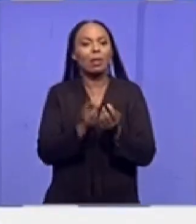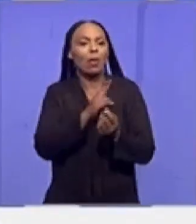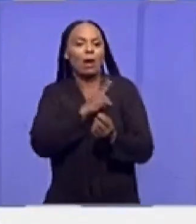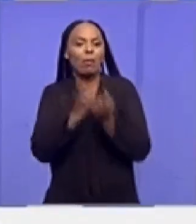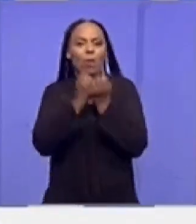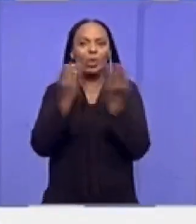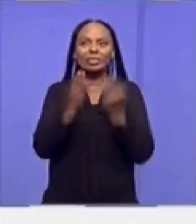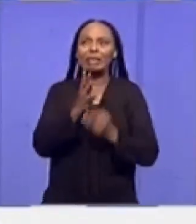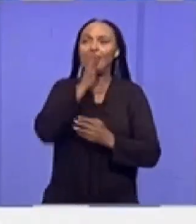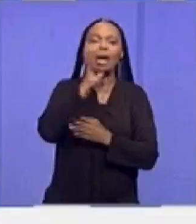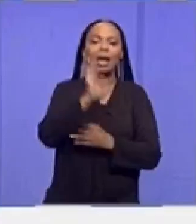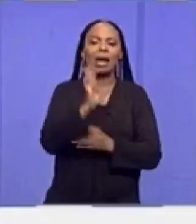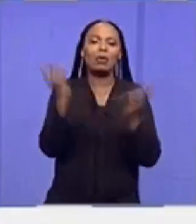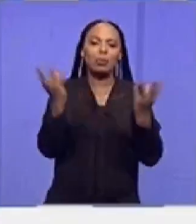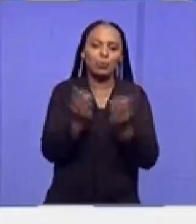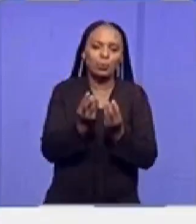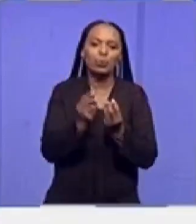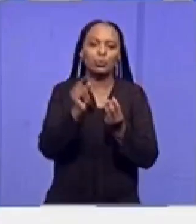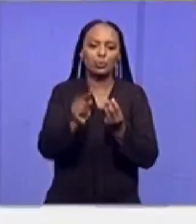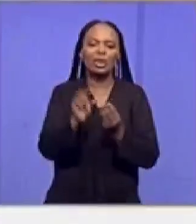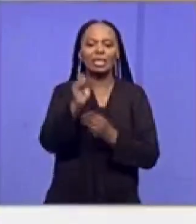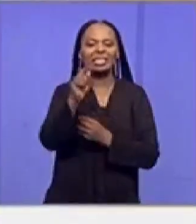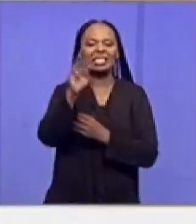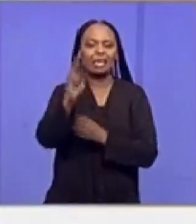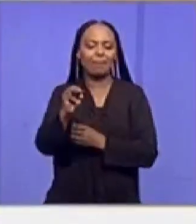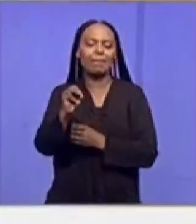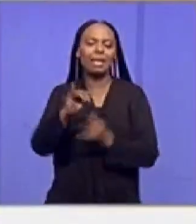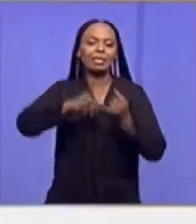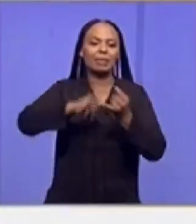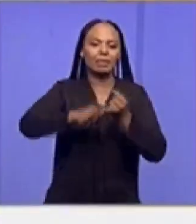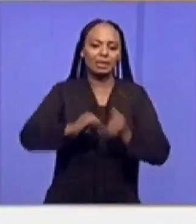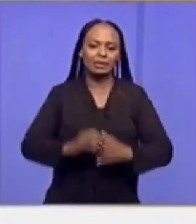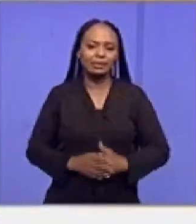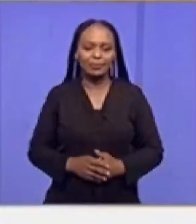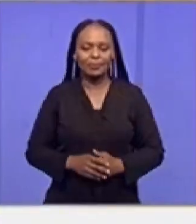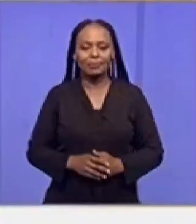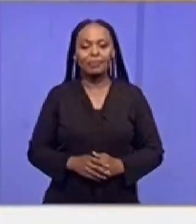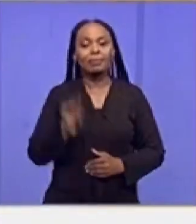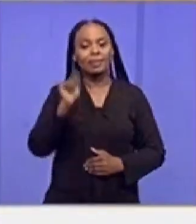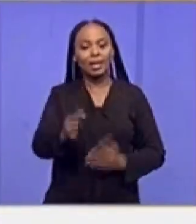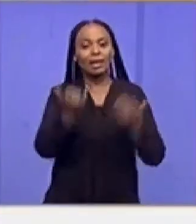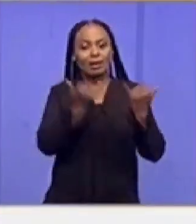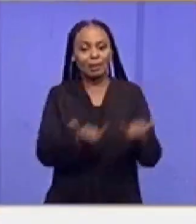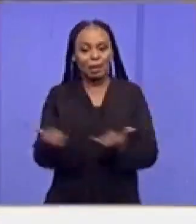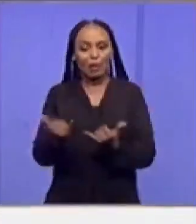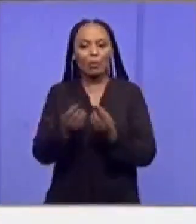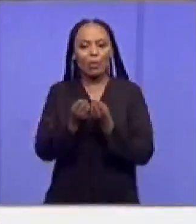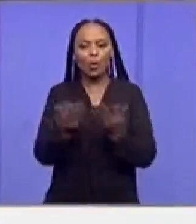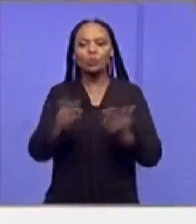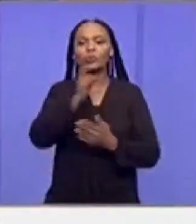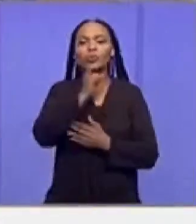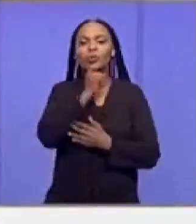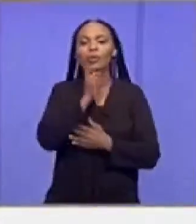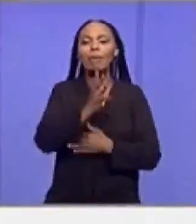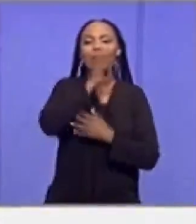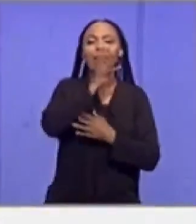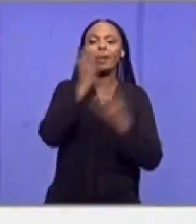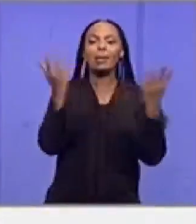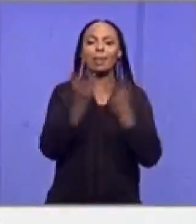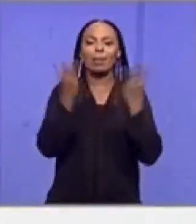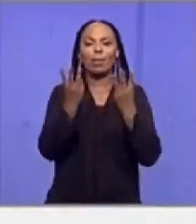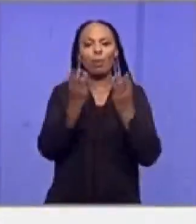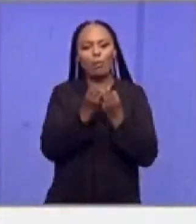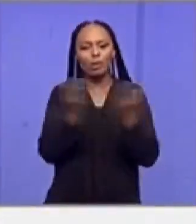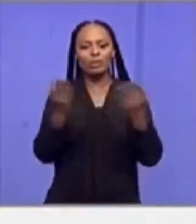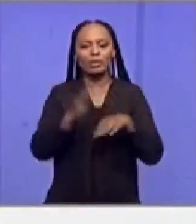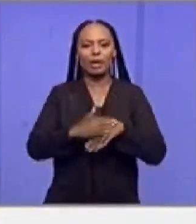women participating in the STEM sector. Tshepo ke ya gore diroboto tše di bonwe le go šomišwa ke batho ba bantši mo nakong yeo e